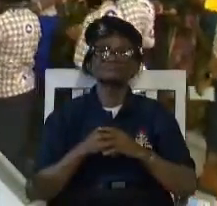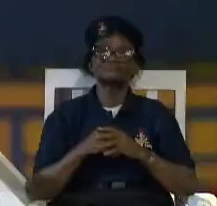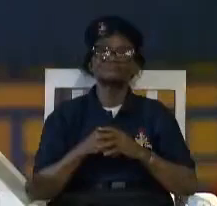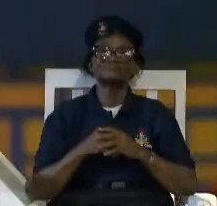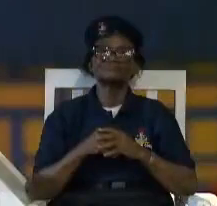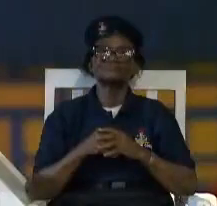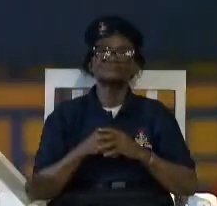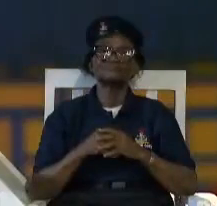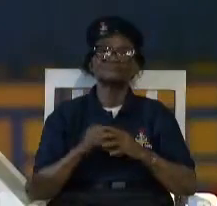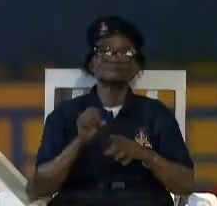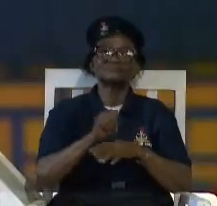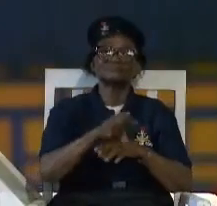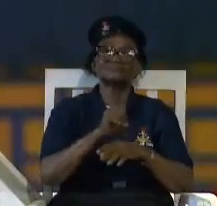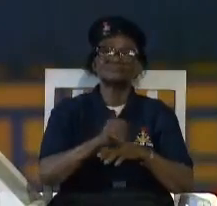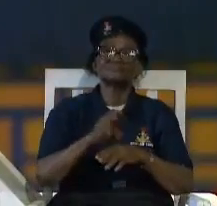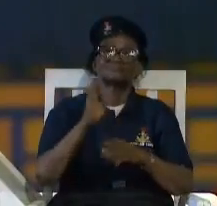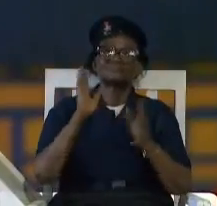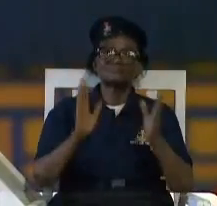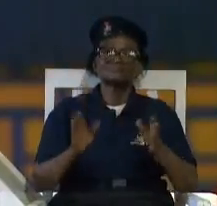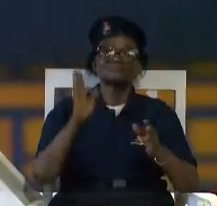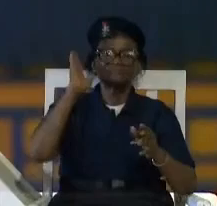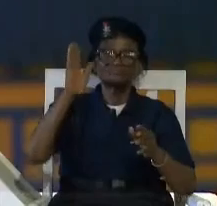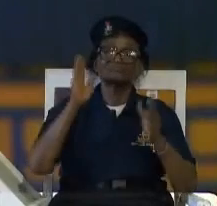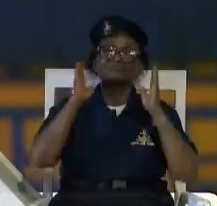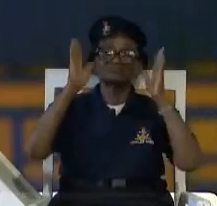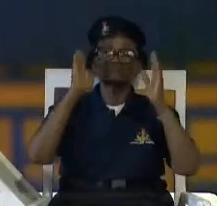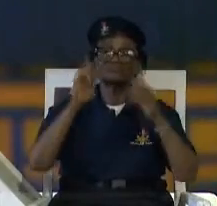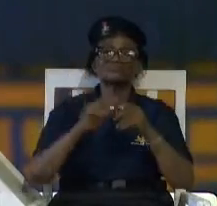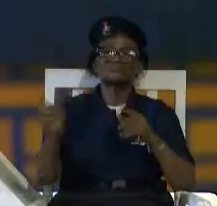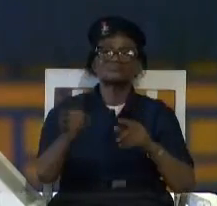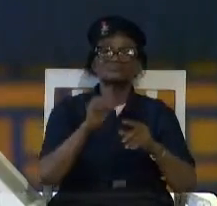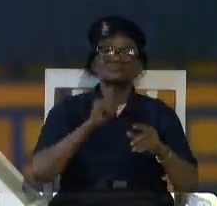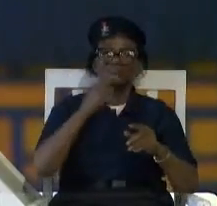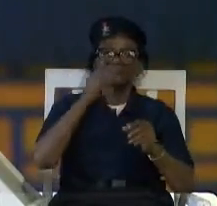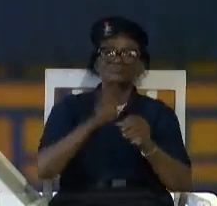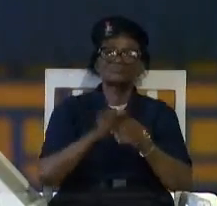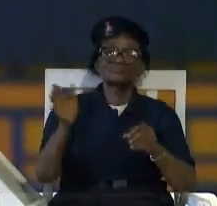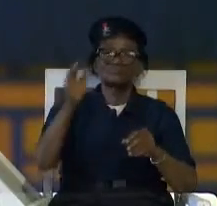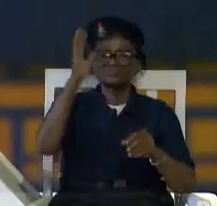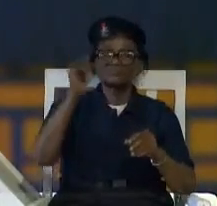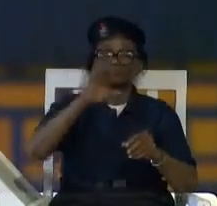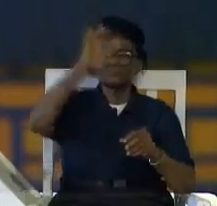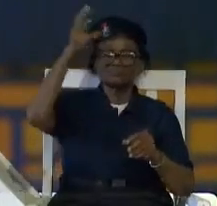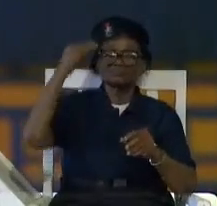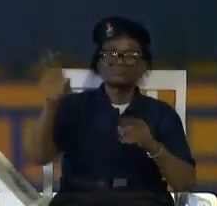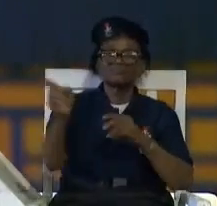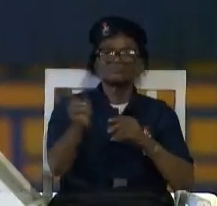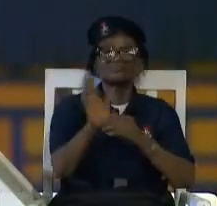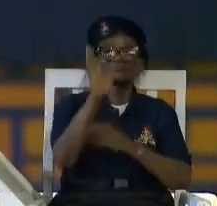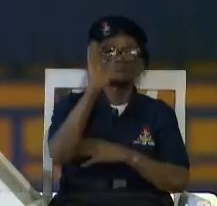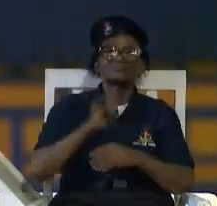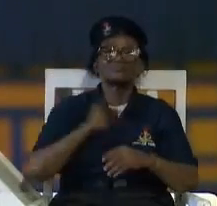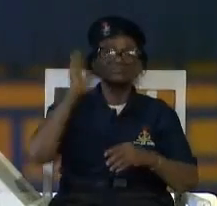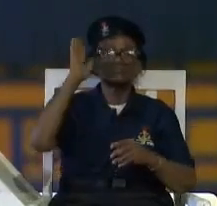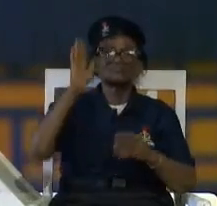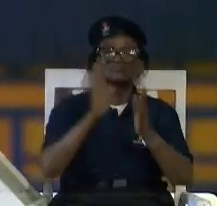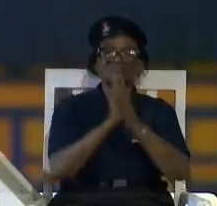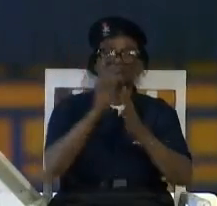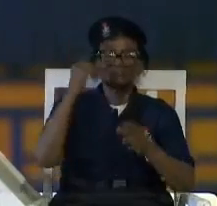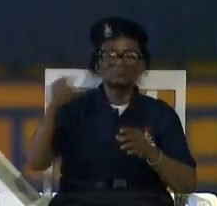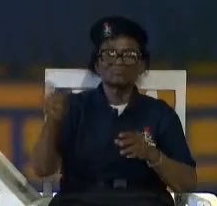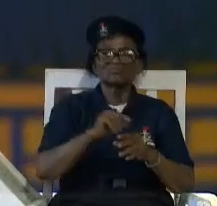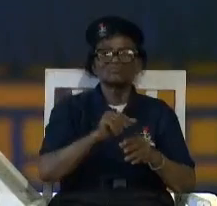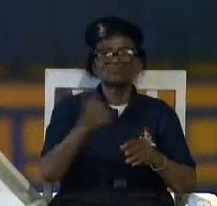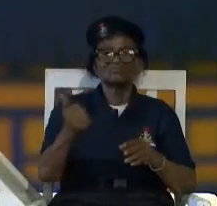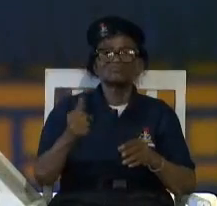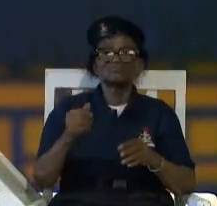The counselors will attend to you. And I promise you, by the grace of God, I'll be praying for you. Well, the rest of us,